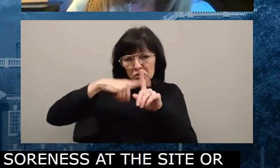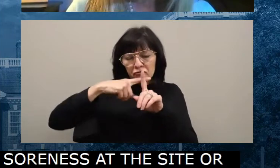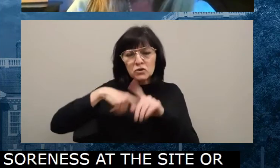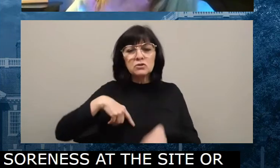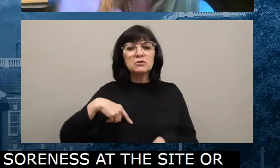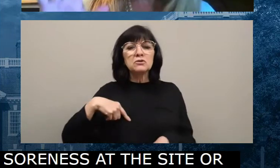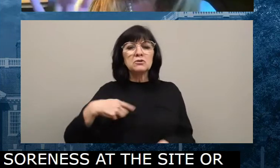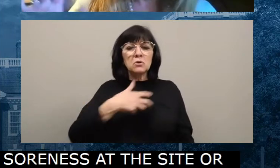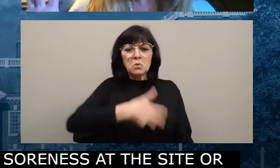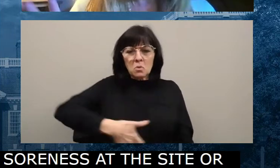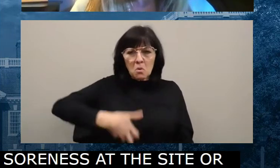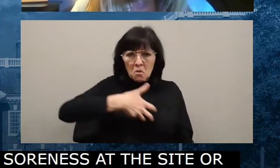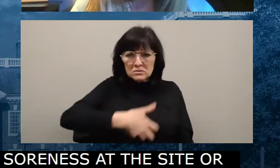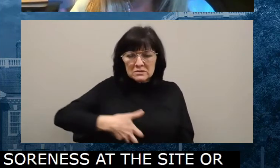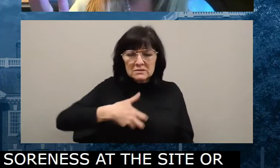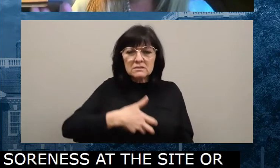vaccination.